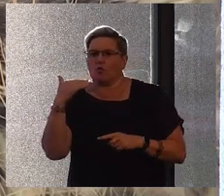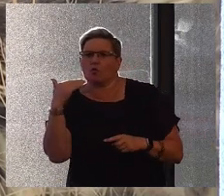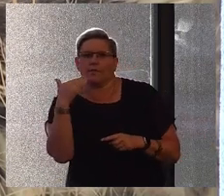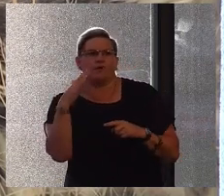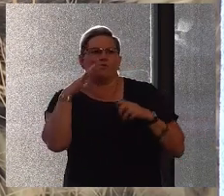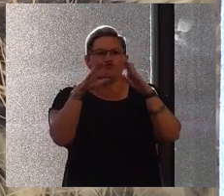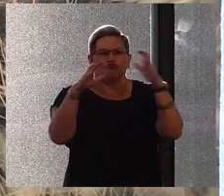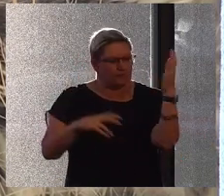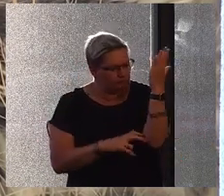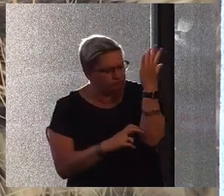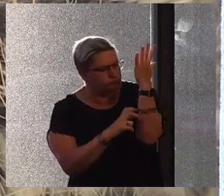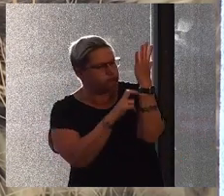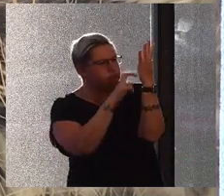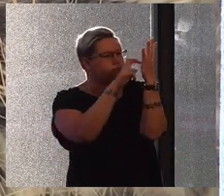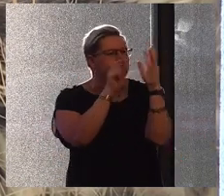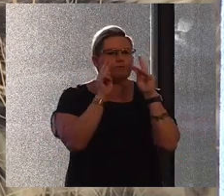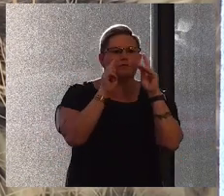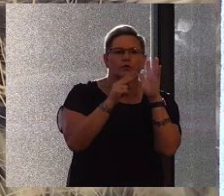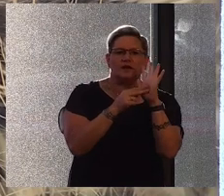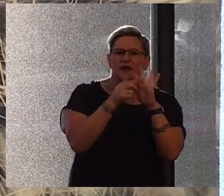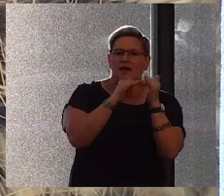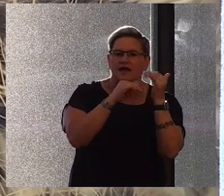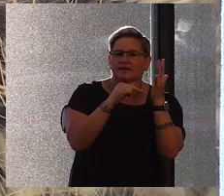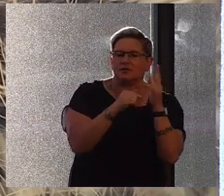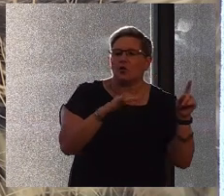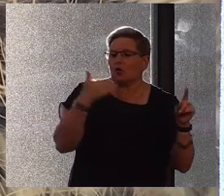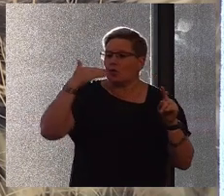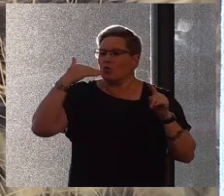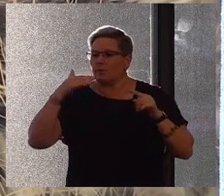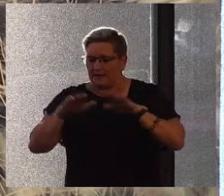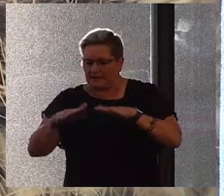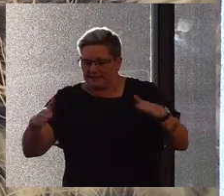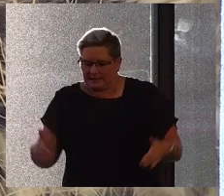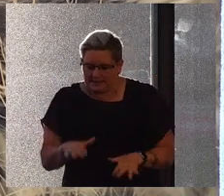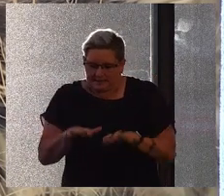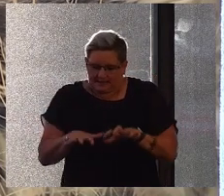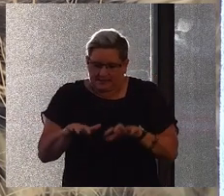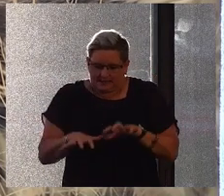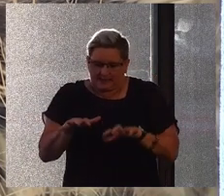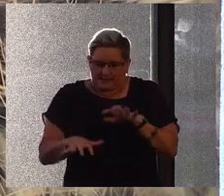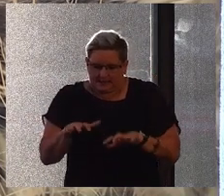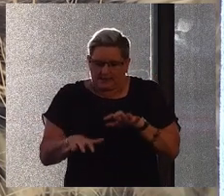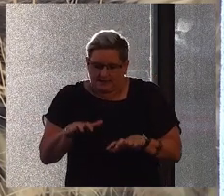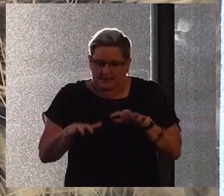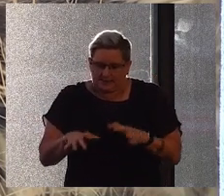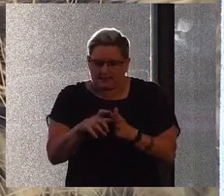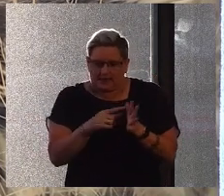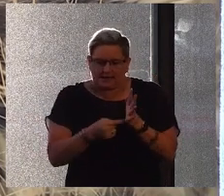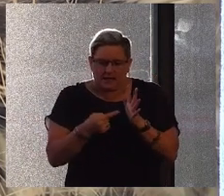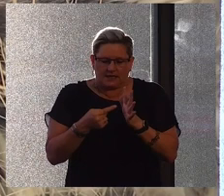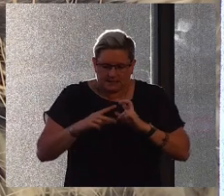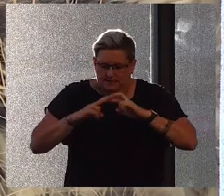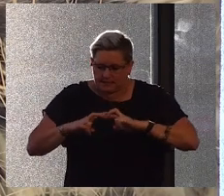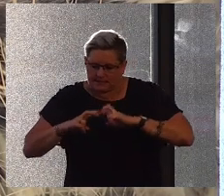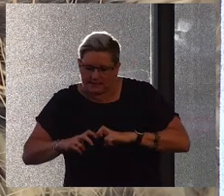nest boxes. It might be women conservationists sitting at a desktop day in and day out, poring over data,